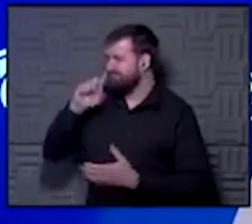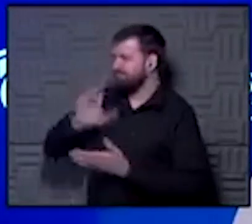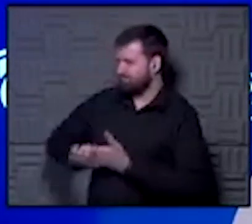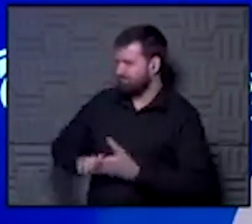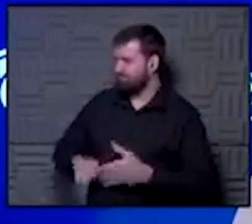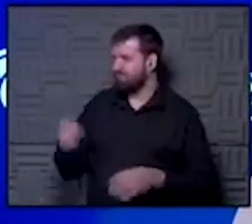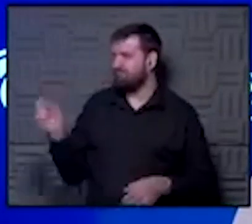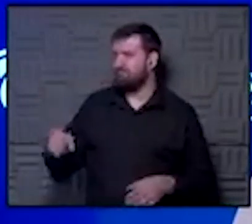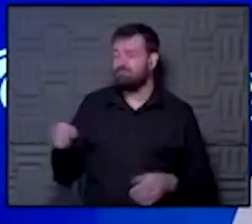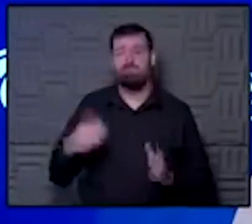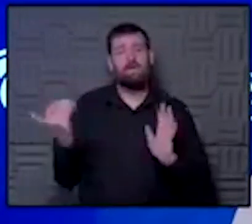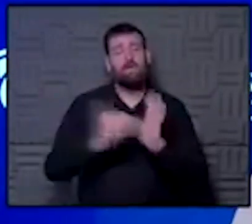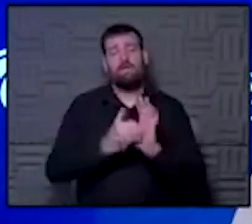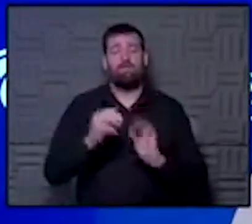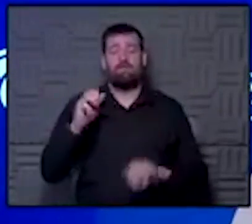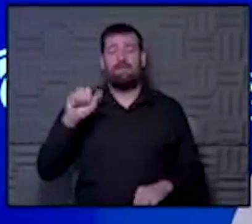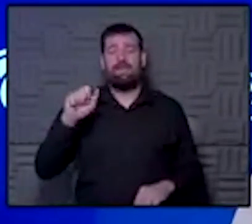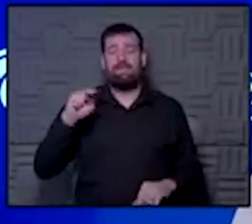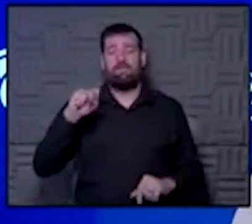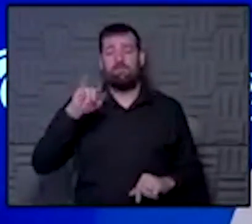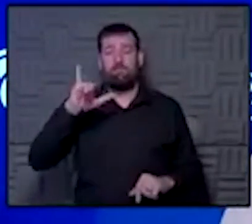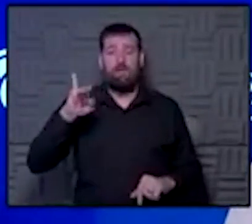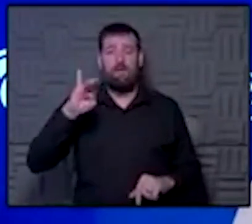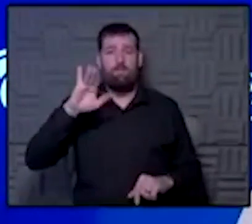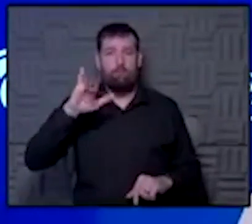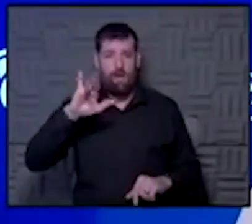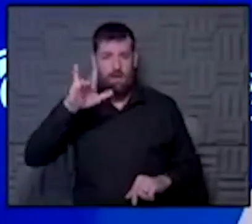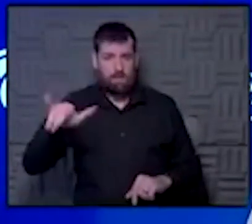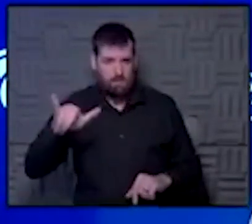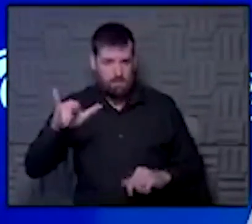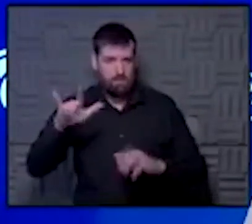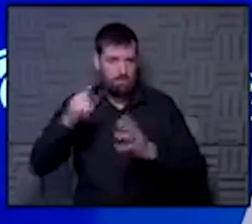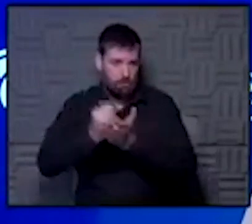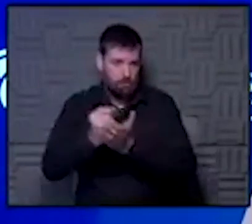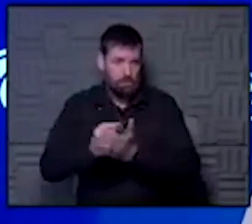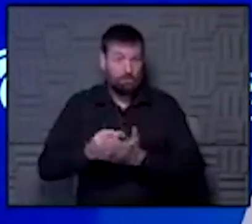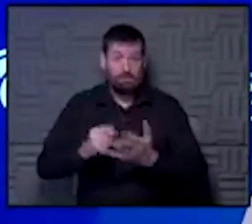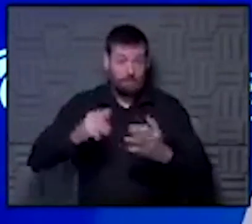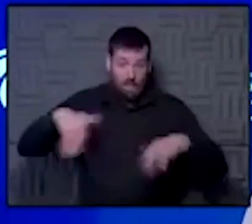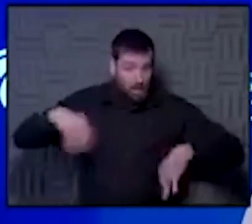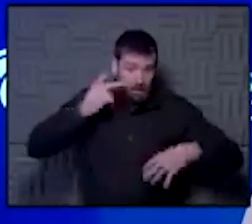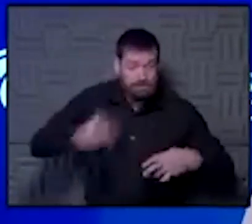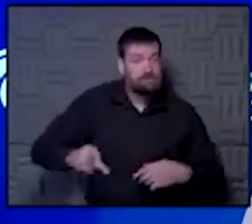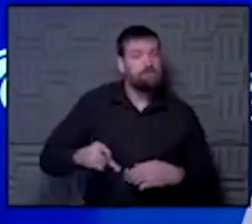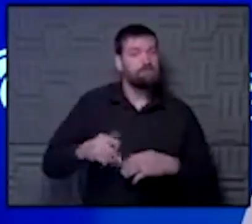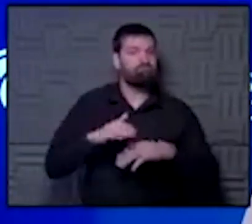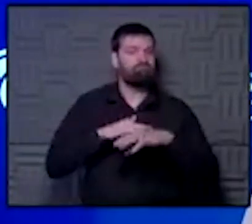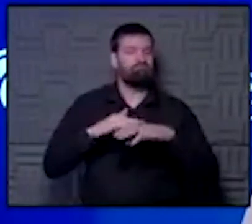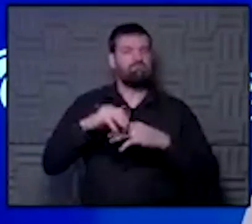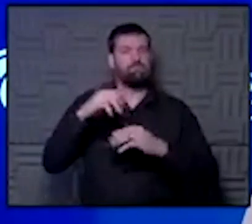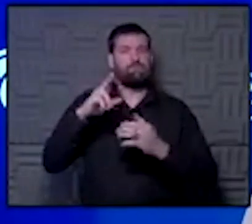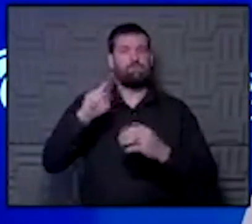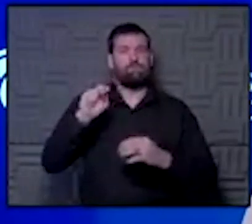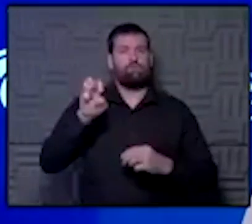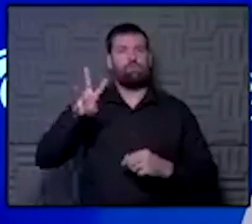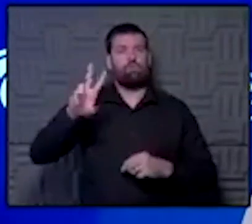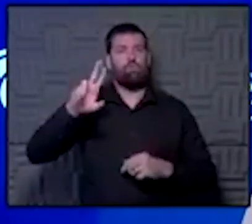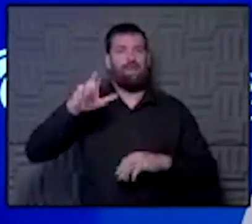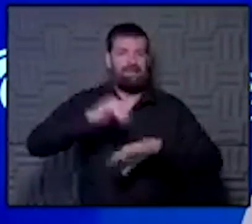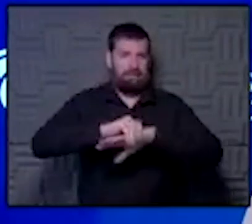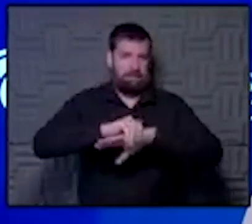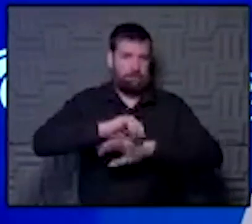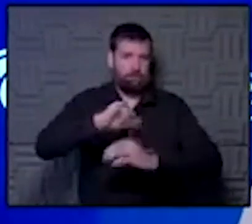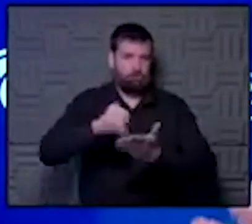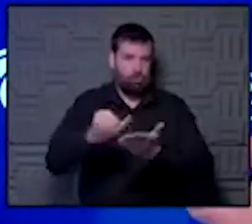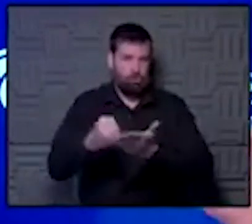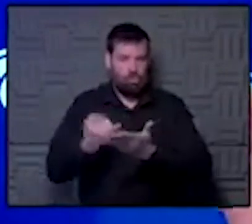and again, the monoclonal antibody therapy data, if you didn't see that, it's preliminary data in the New England Journal published this week,